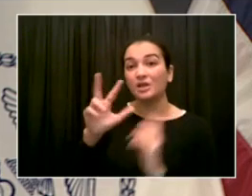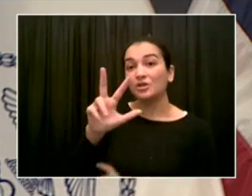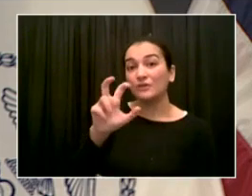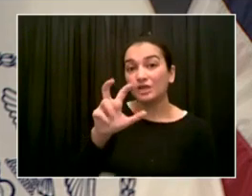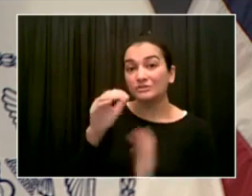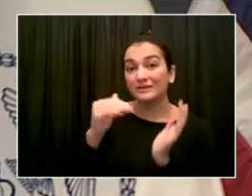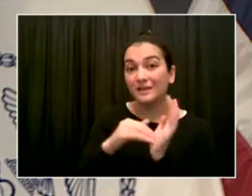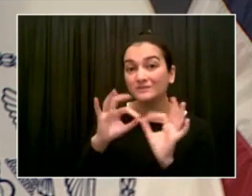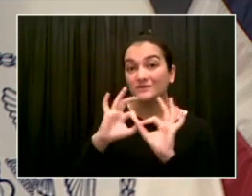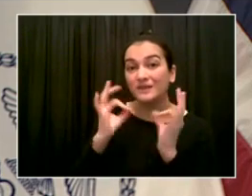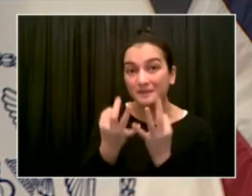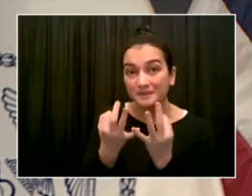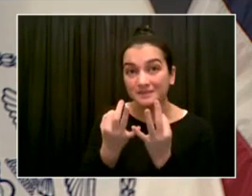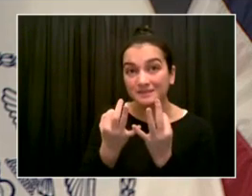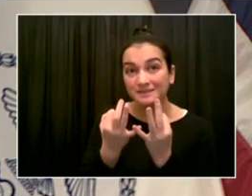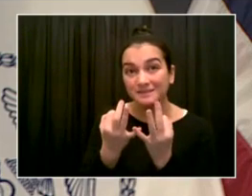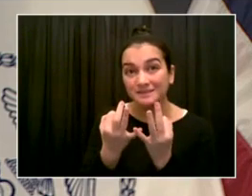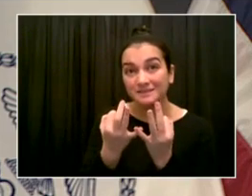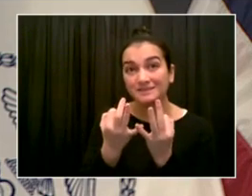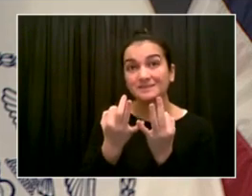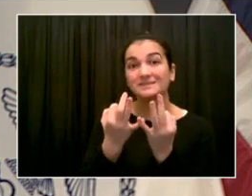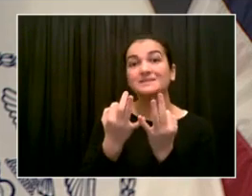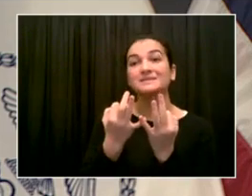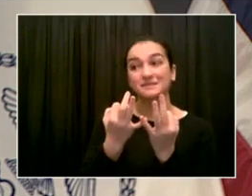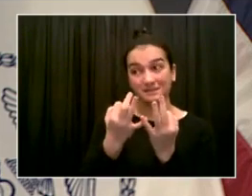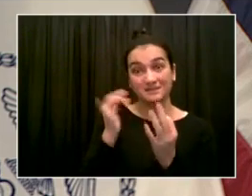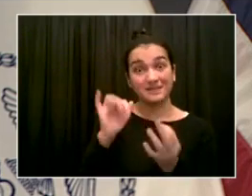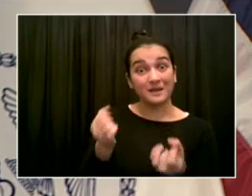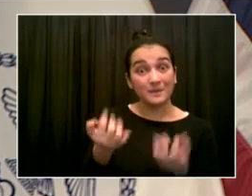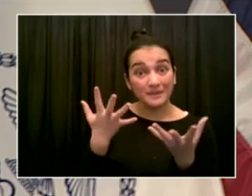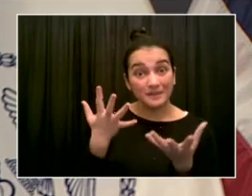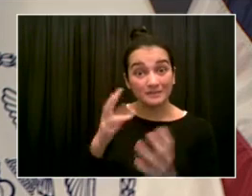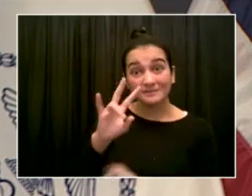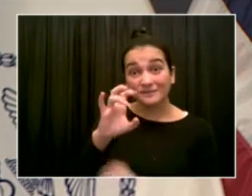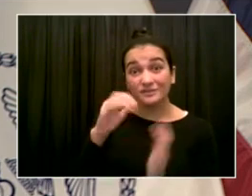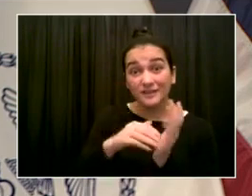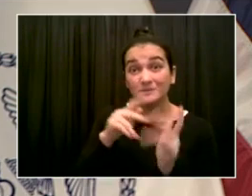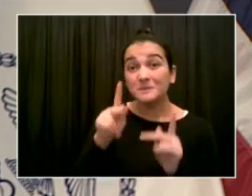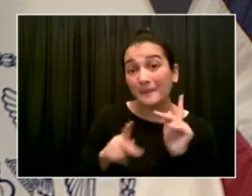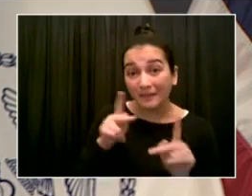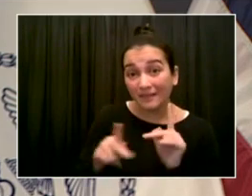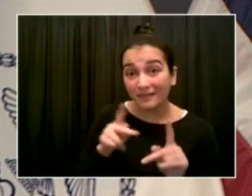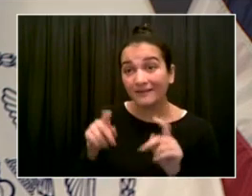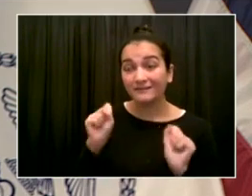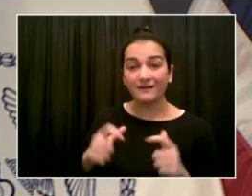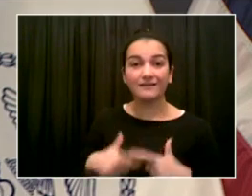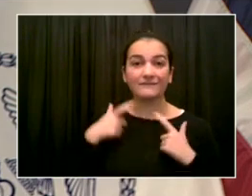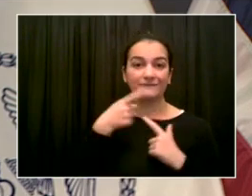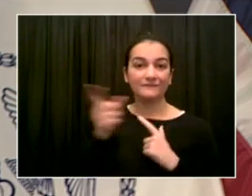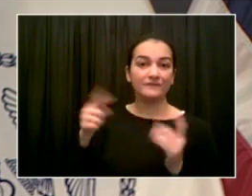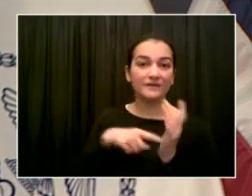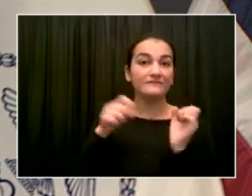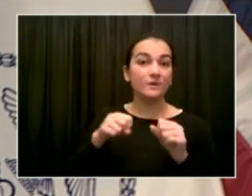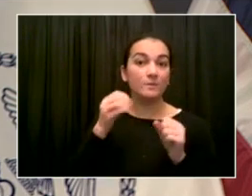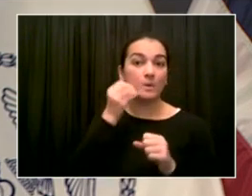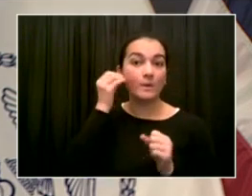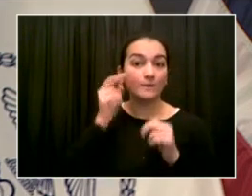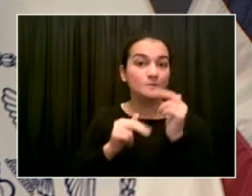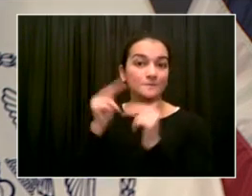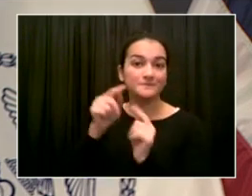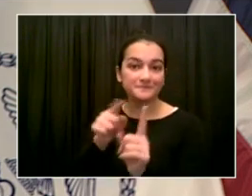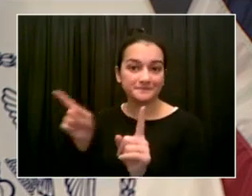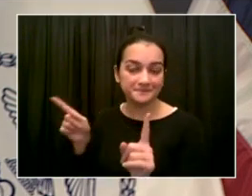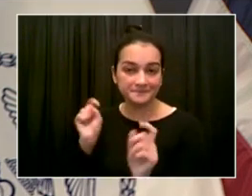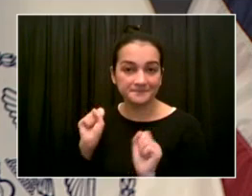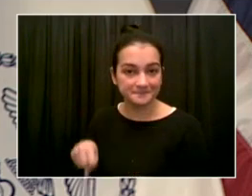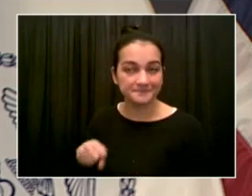long-term, multi-decade affordable housing for working people, middle-class people, and low-income people. For the low-income